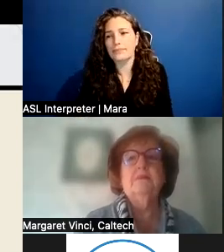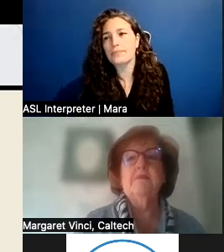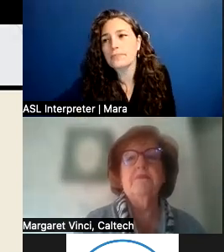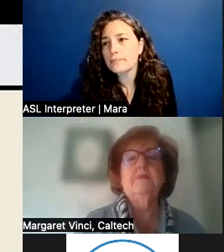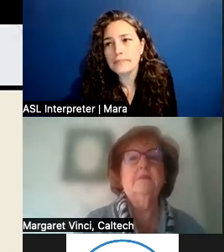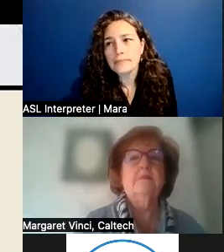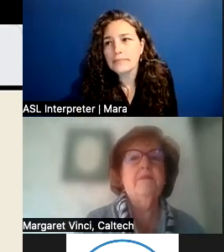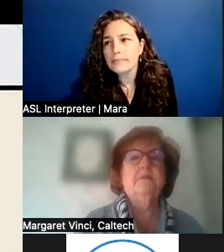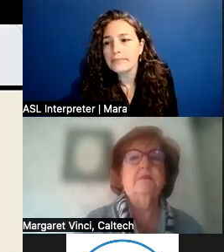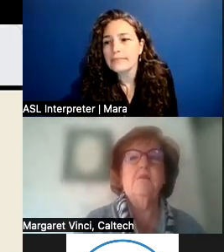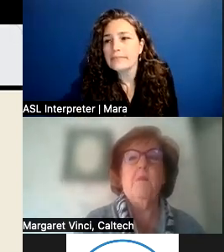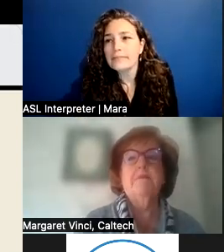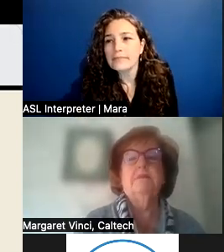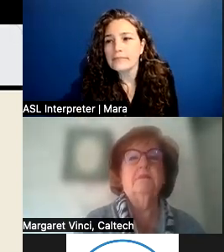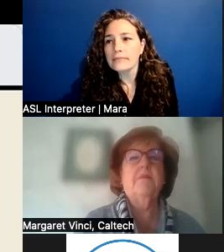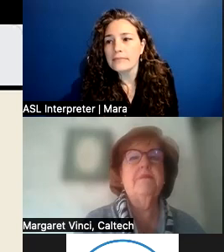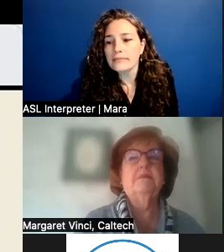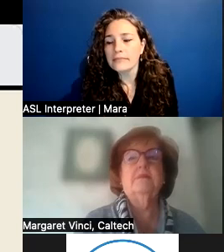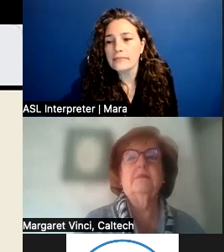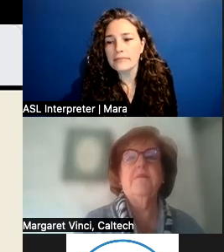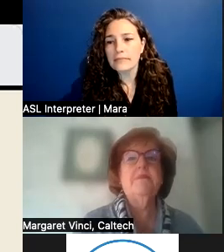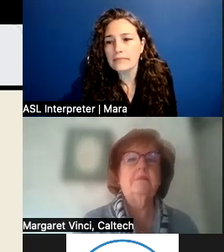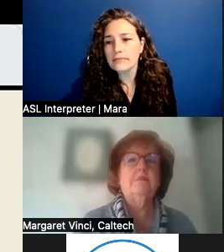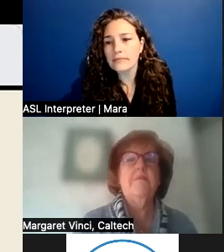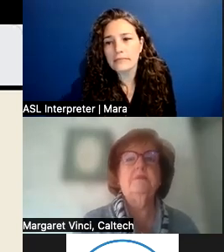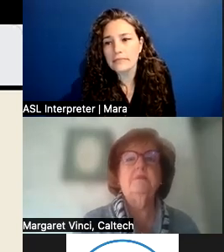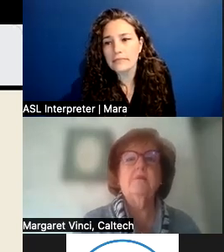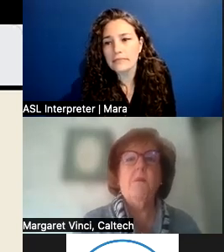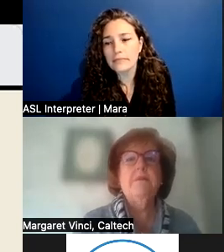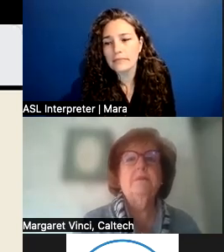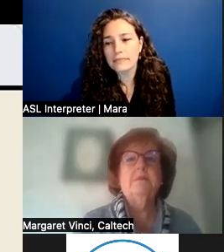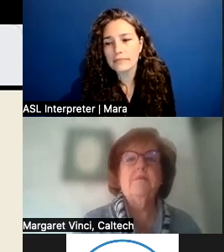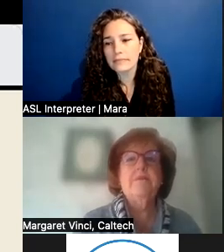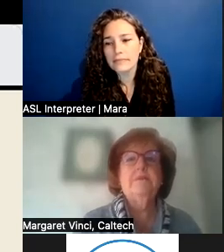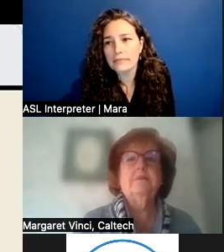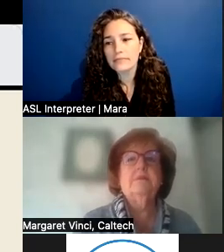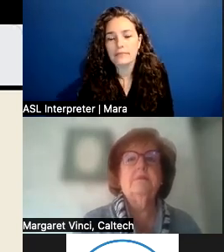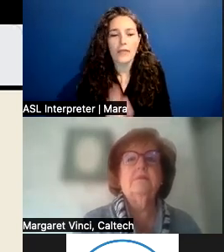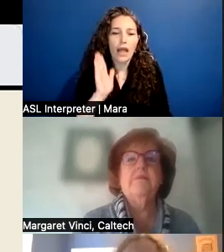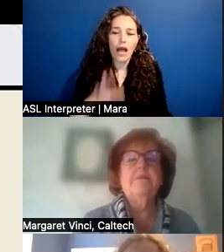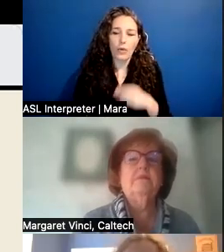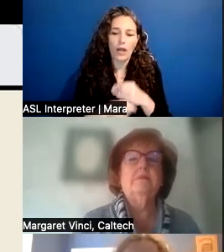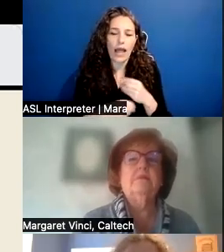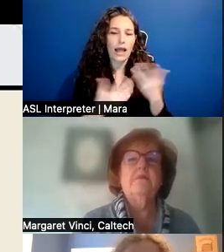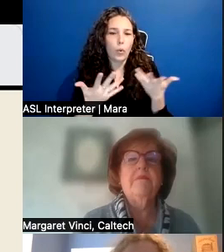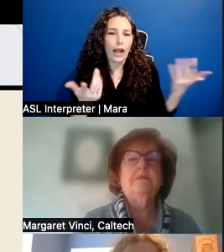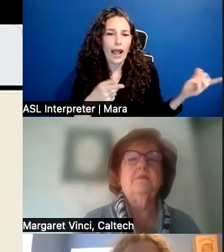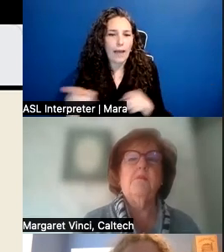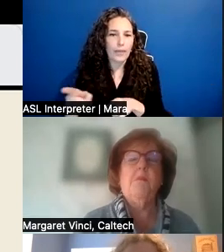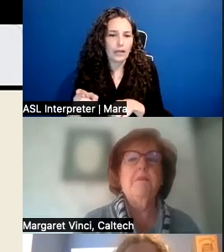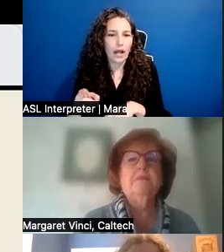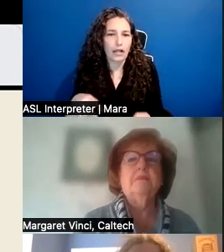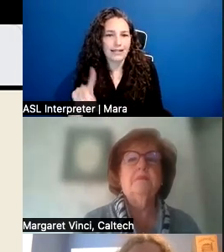quick overview of what happened on December 20th, try to put it in some kind of geologic